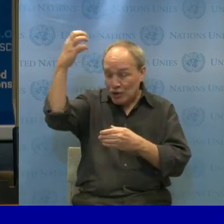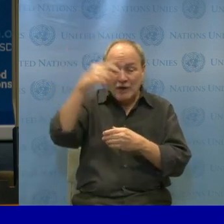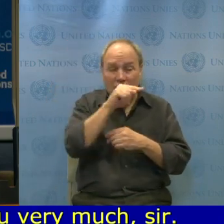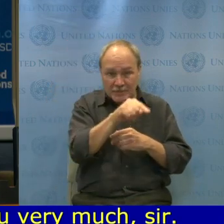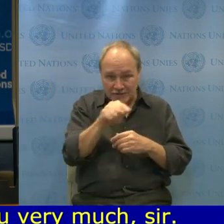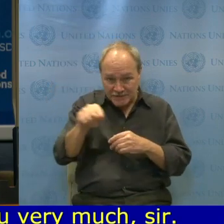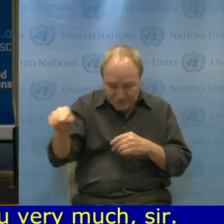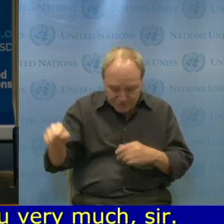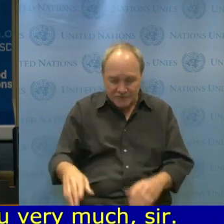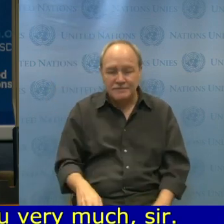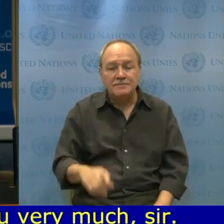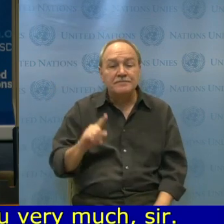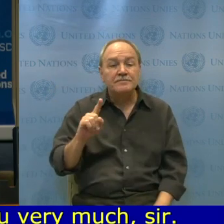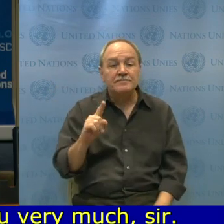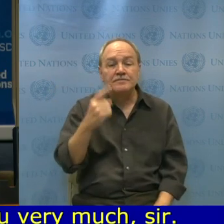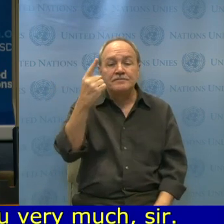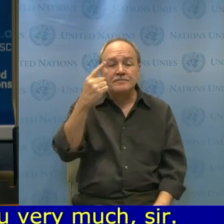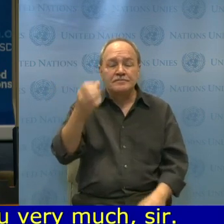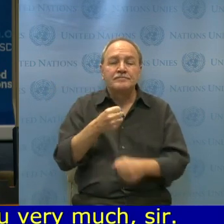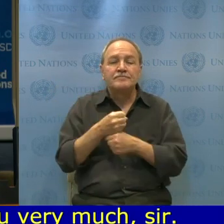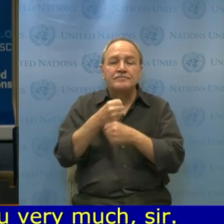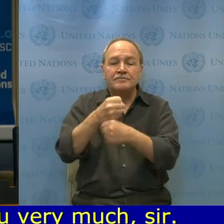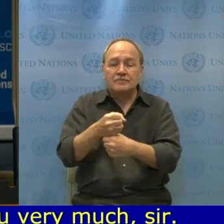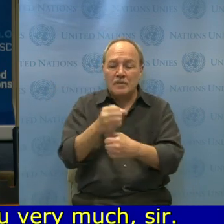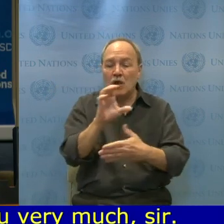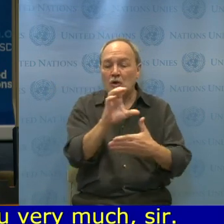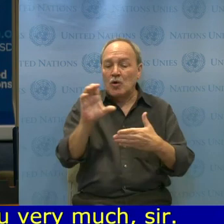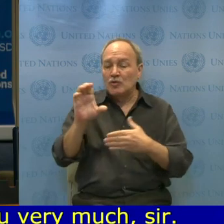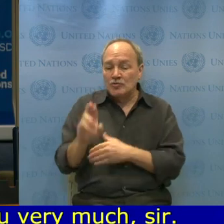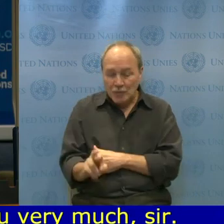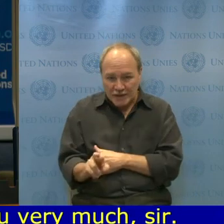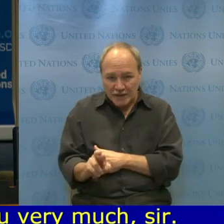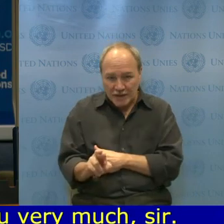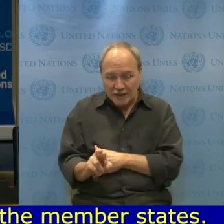distinguished representative of Costa Rica, followed by Guatemala.